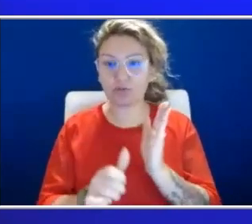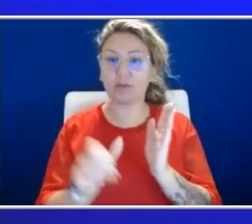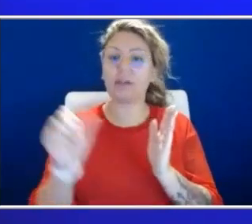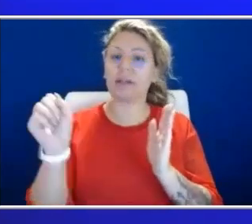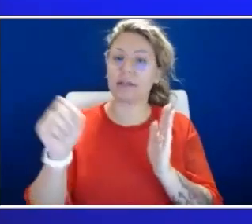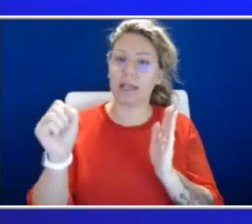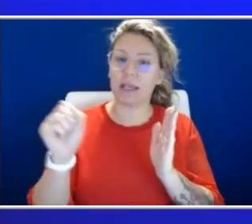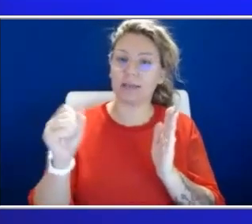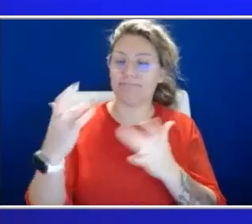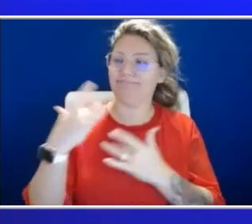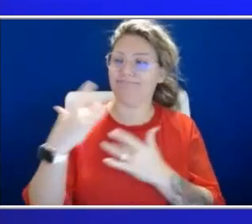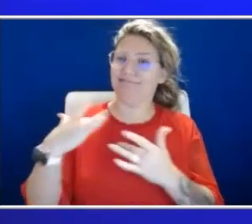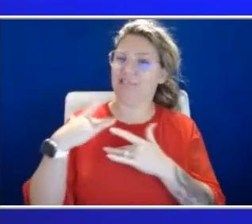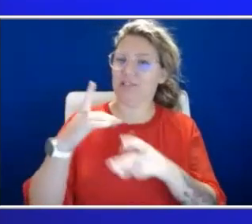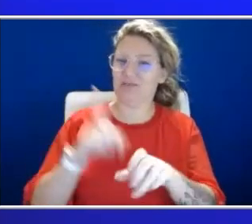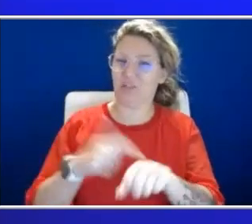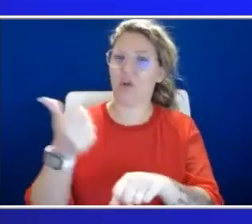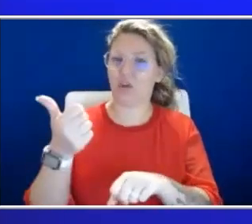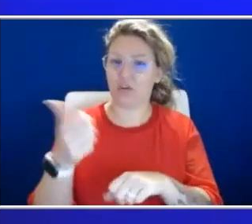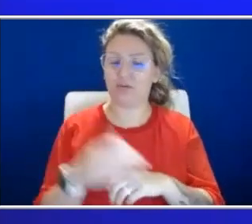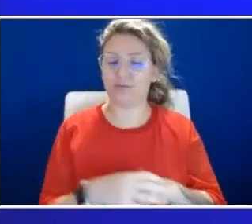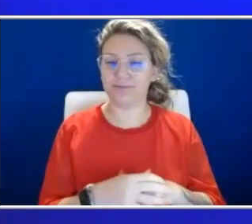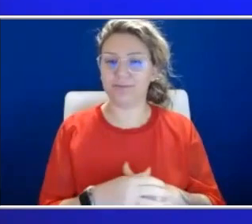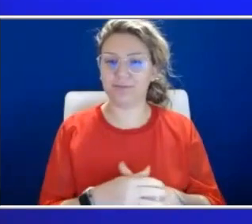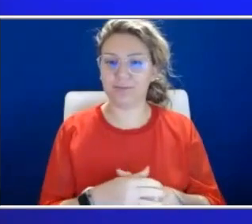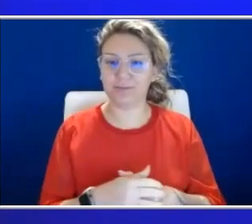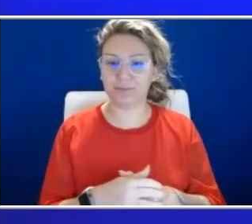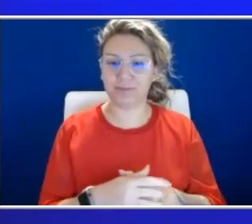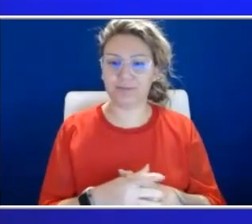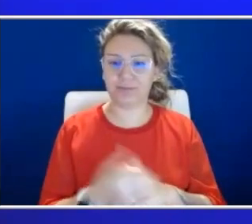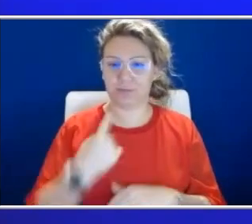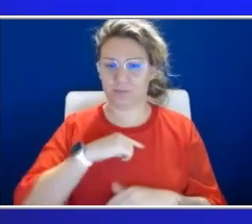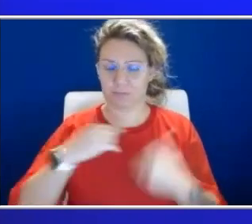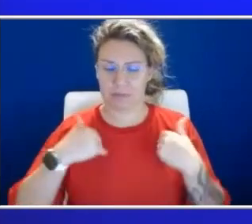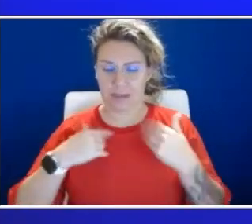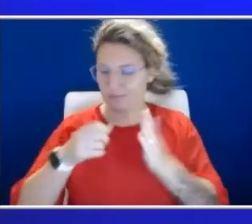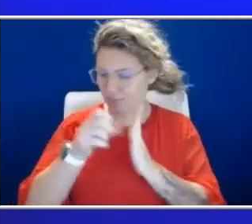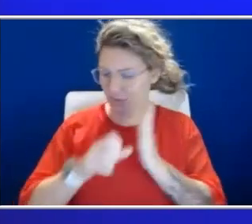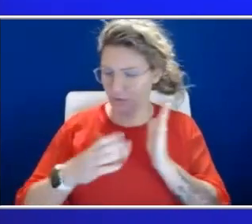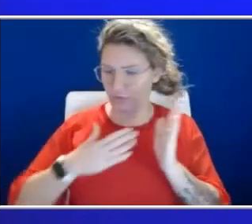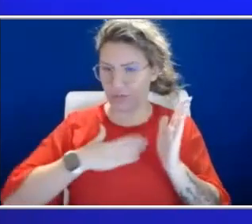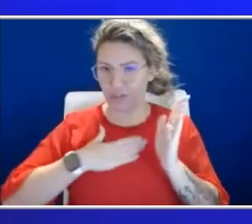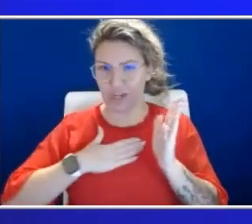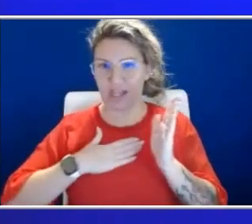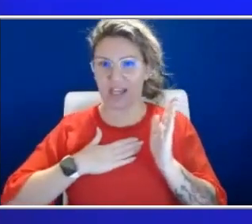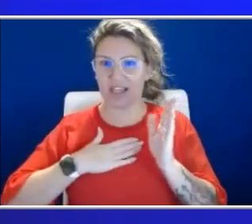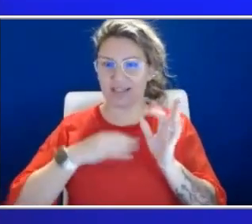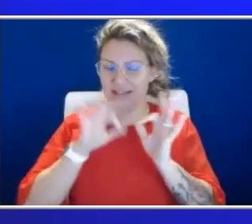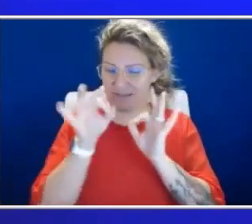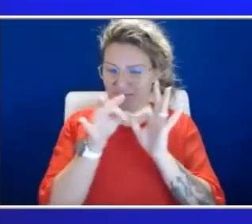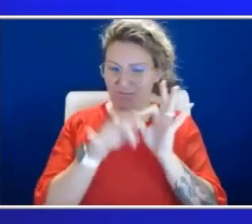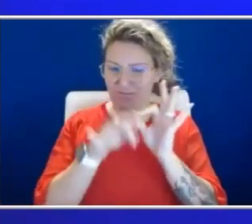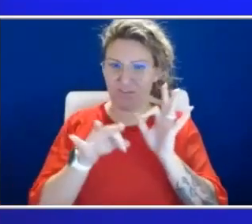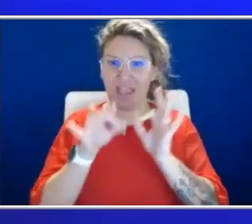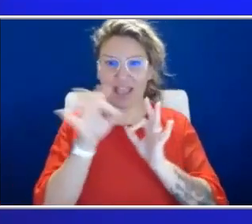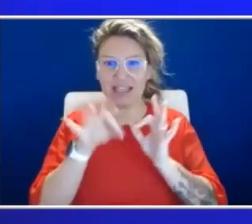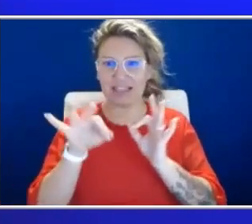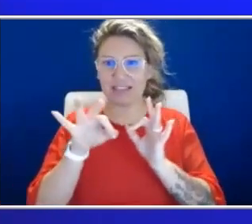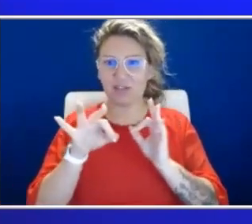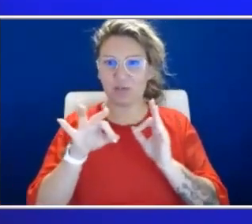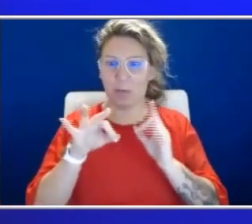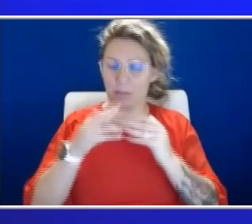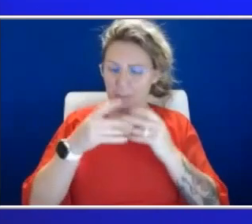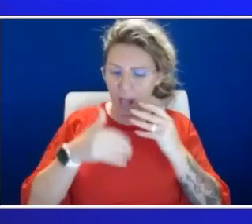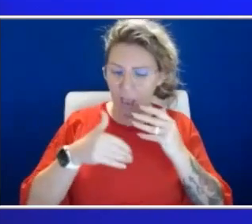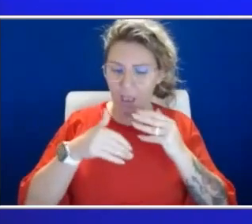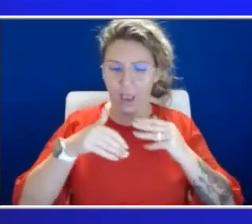take longer. There's, we have surgery in the chest where we have to get the vessels that we are going to connect to, and then we have to